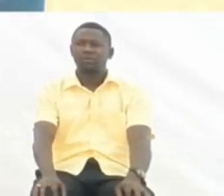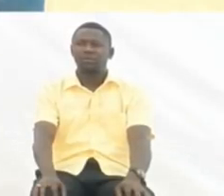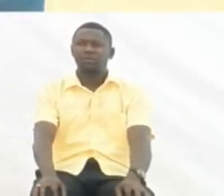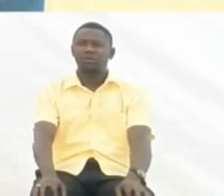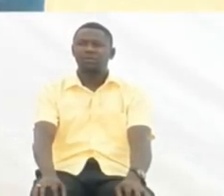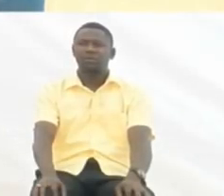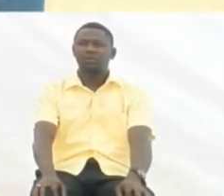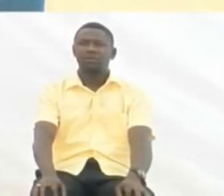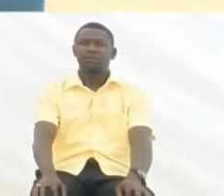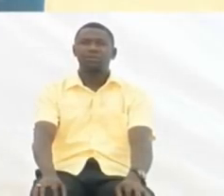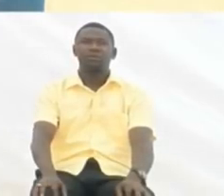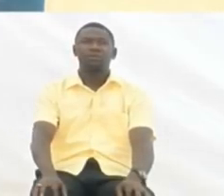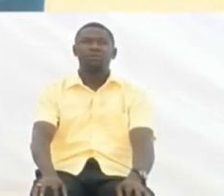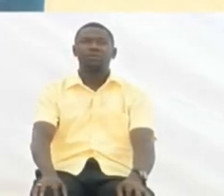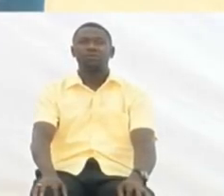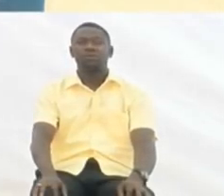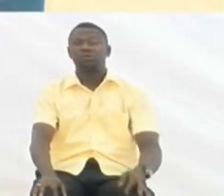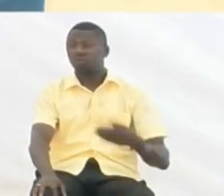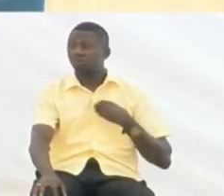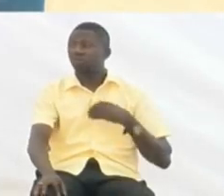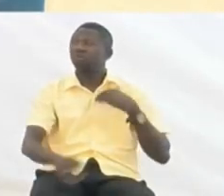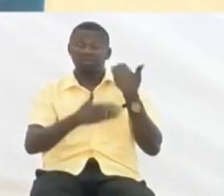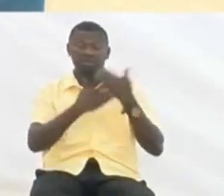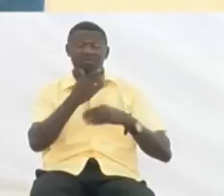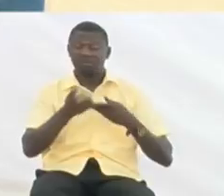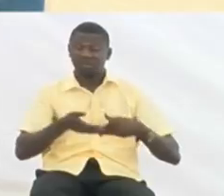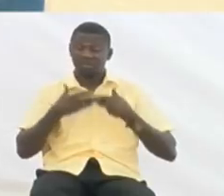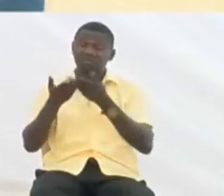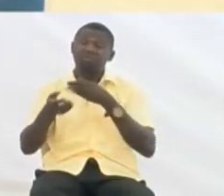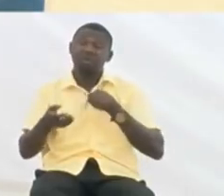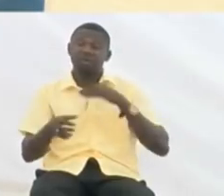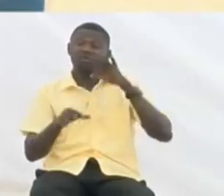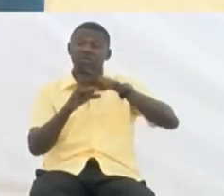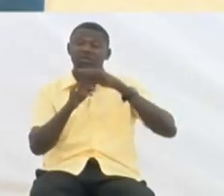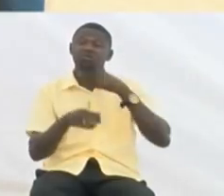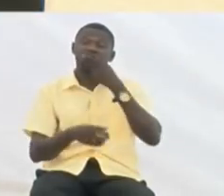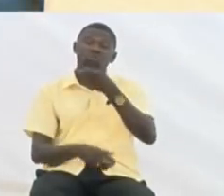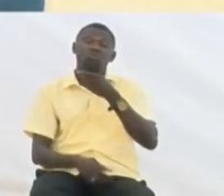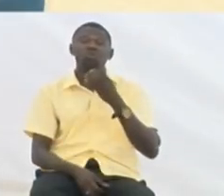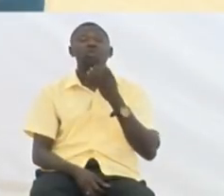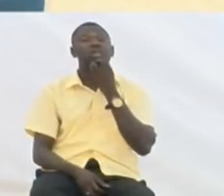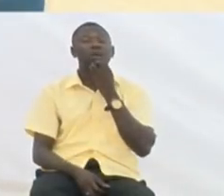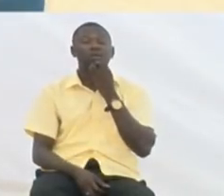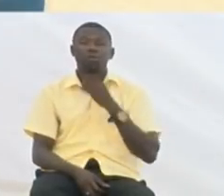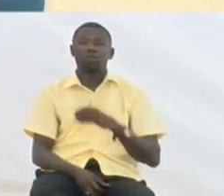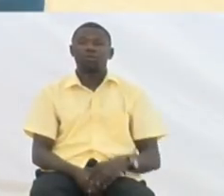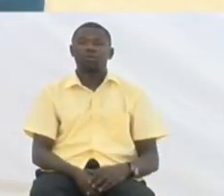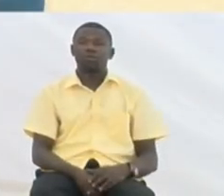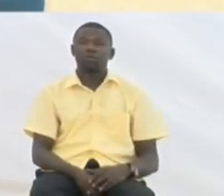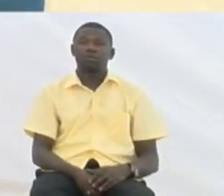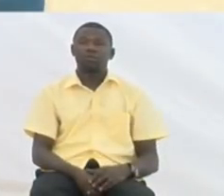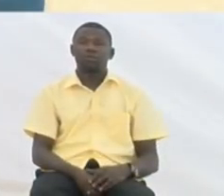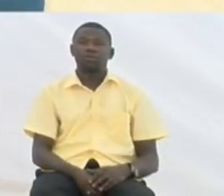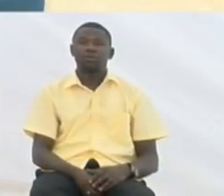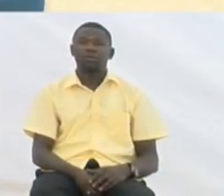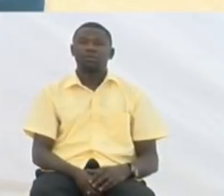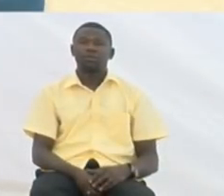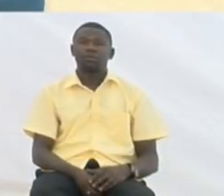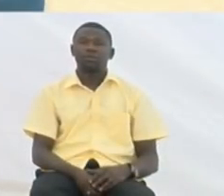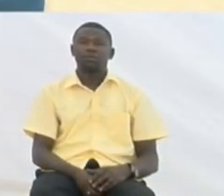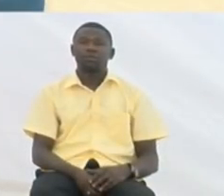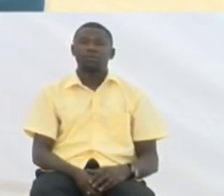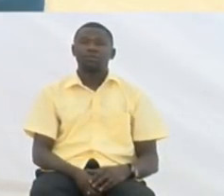I will not give my vote to Usainu Dabo. And if I should